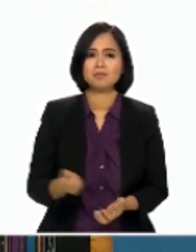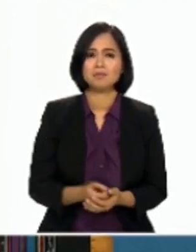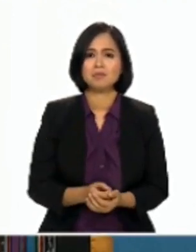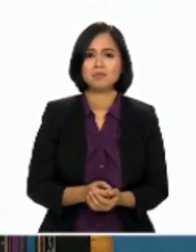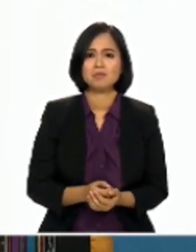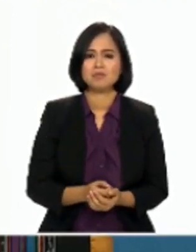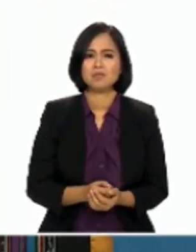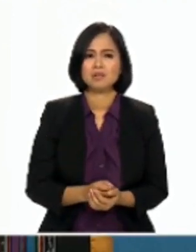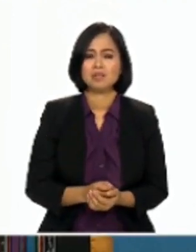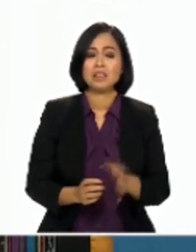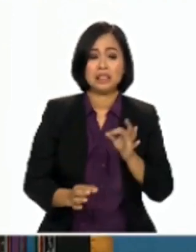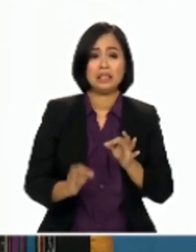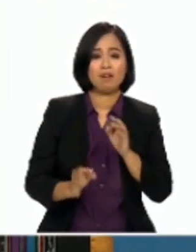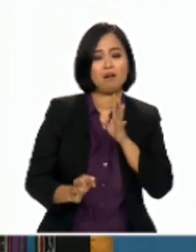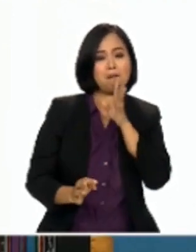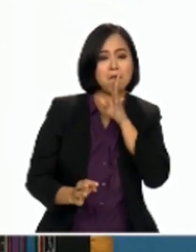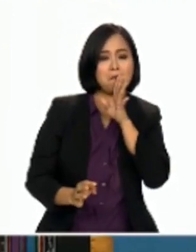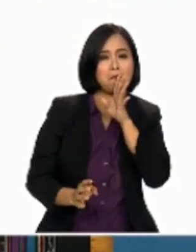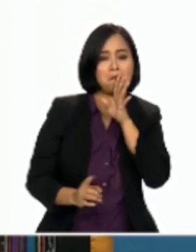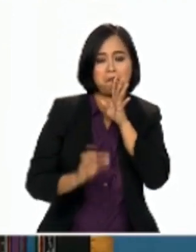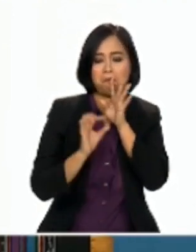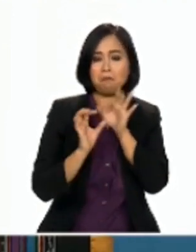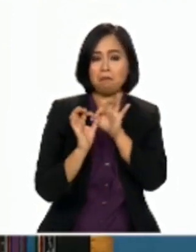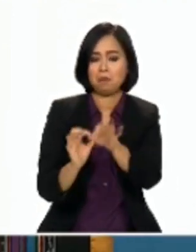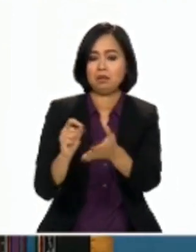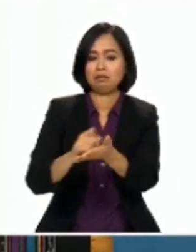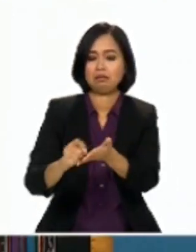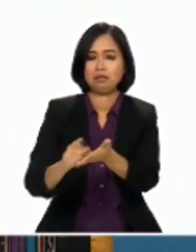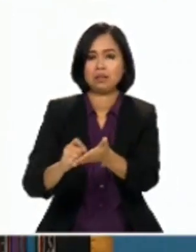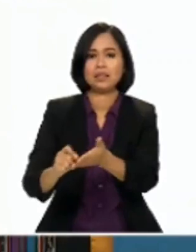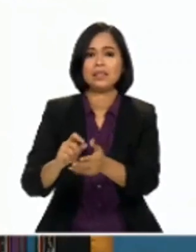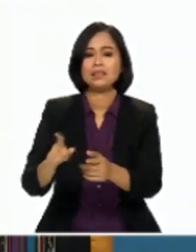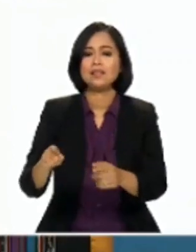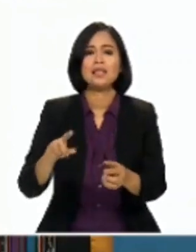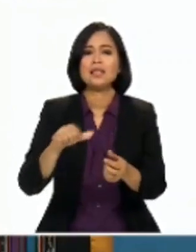they write what I say and not what I mean.